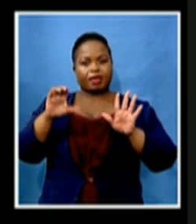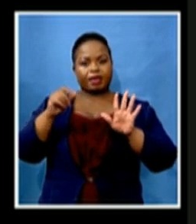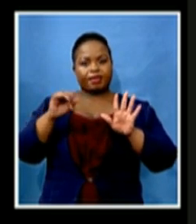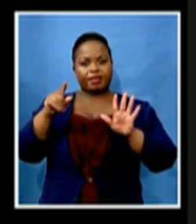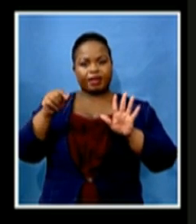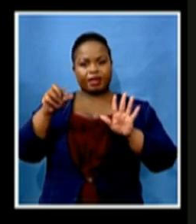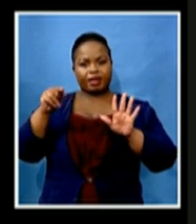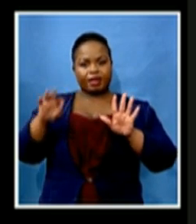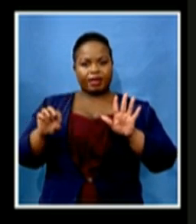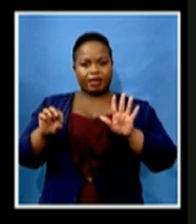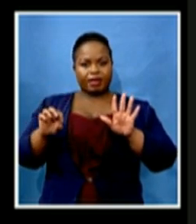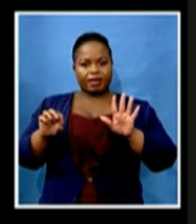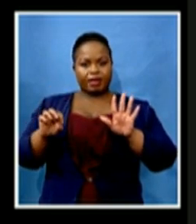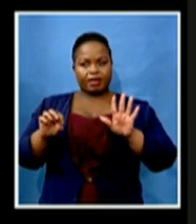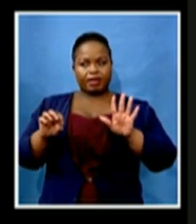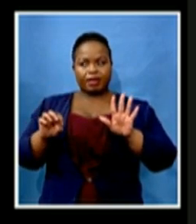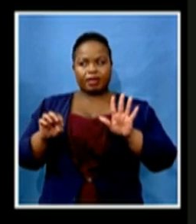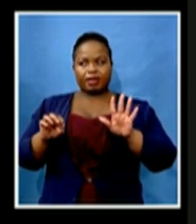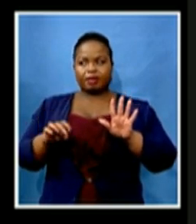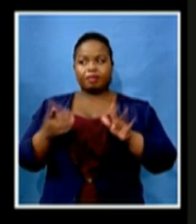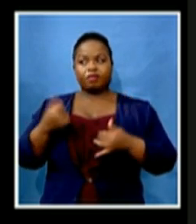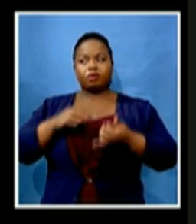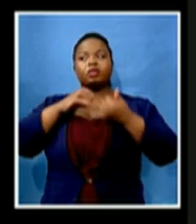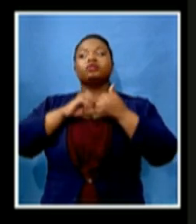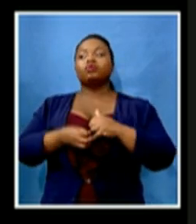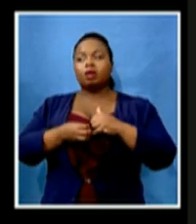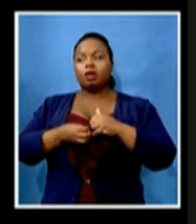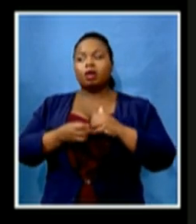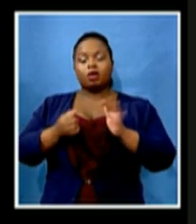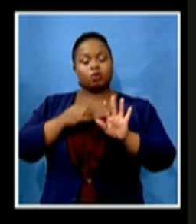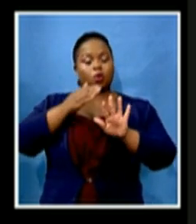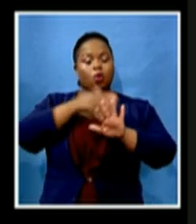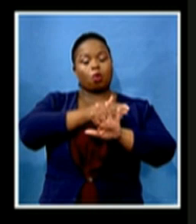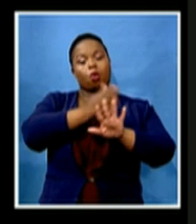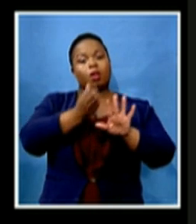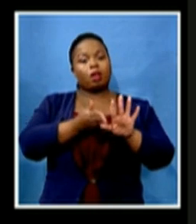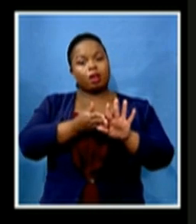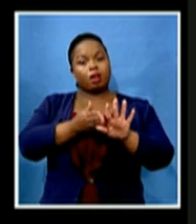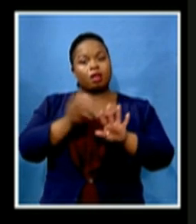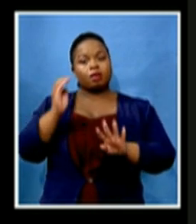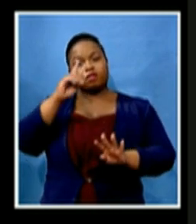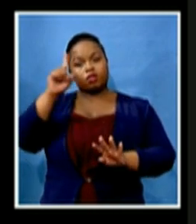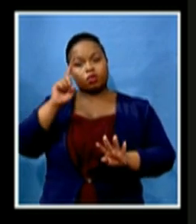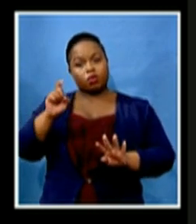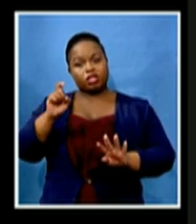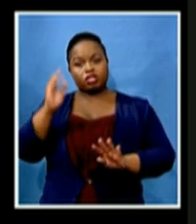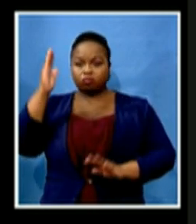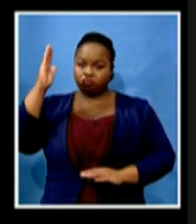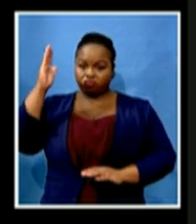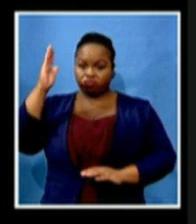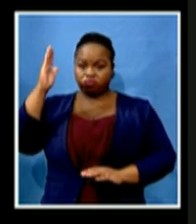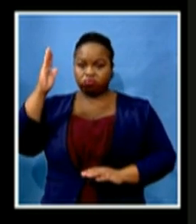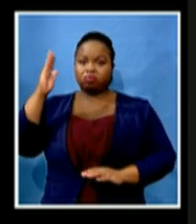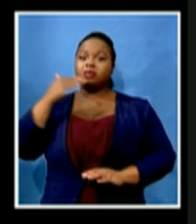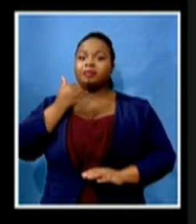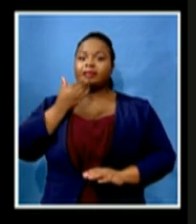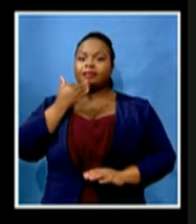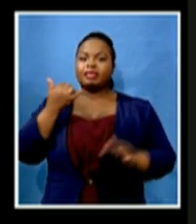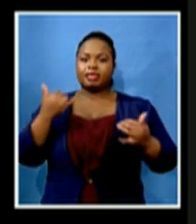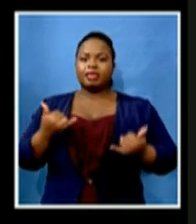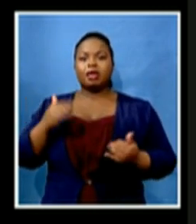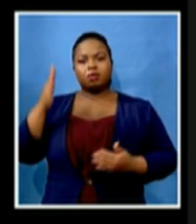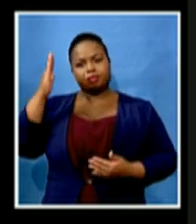try to take all the hands. So if you do have a question, please do raise your hands now. We will acknowledge that you have raised your